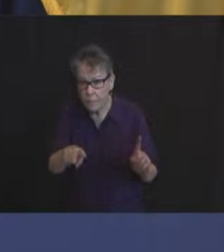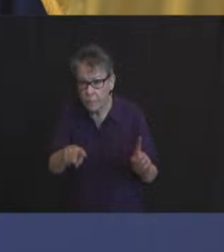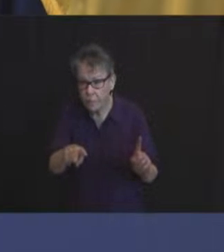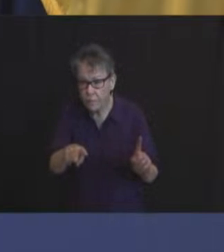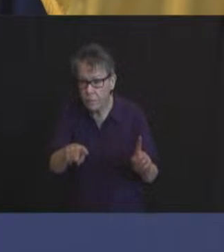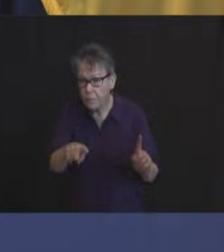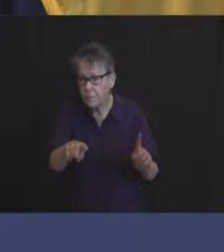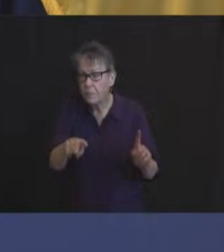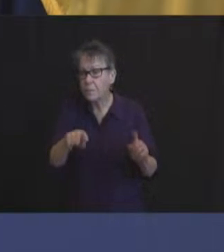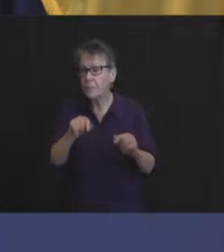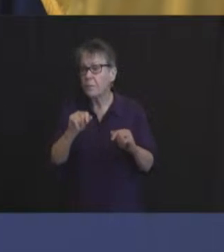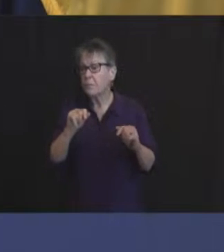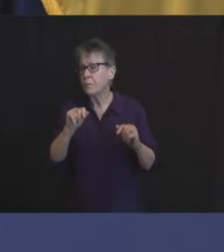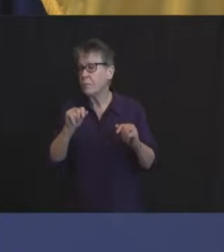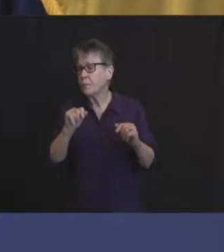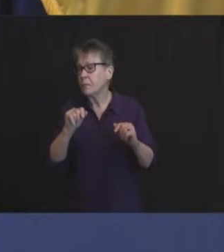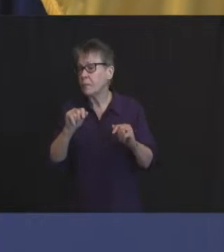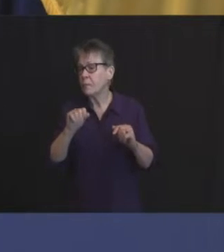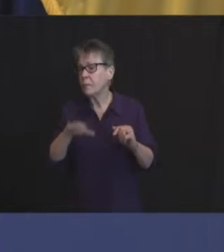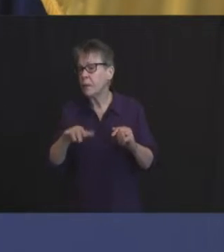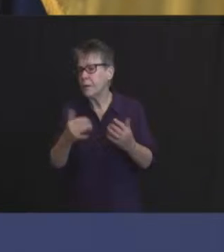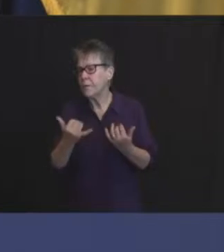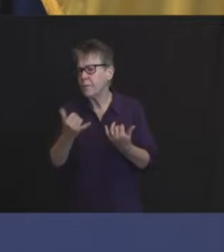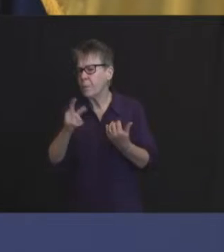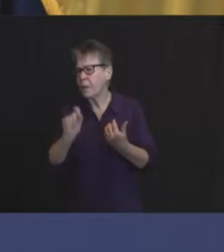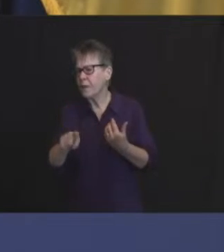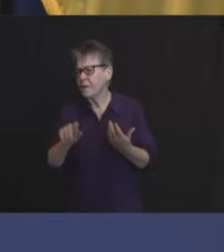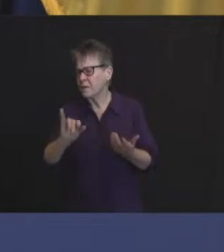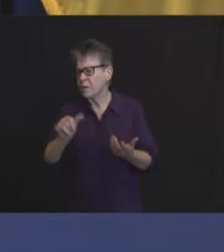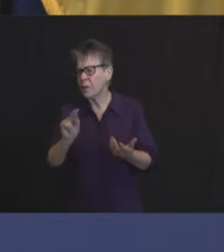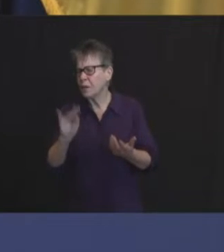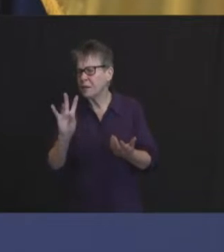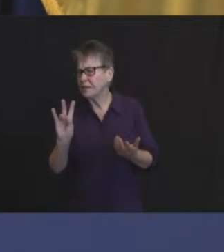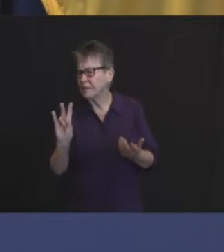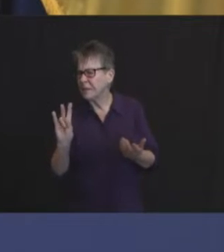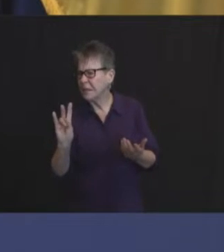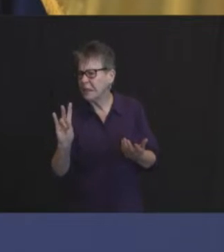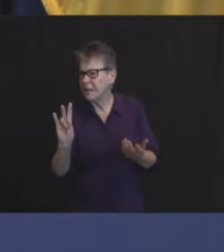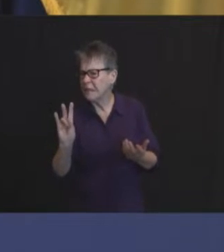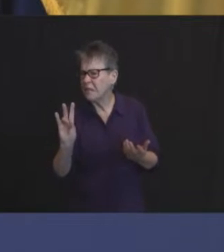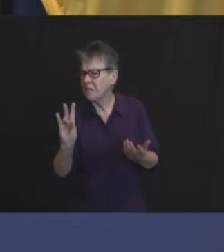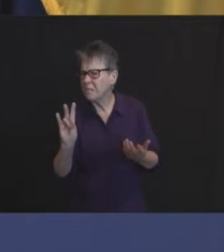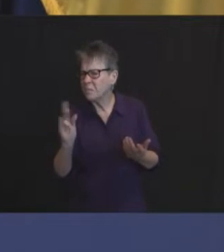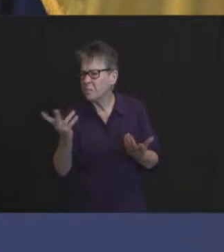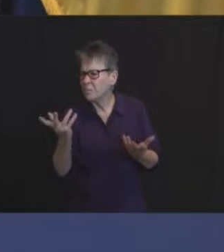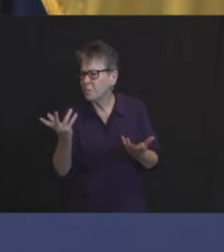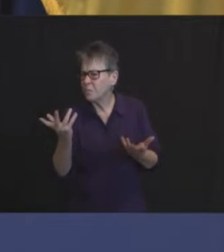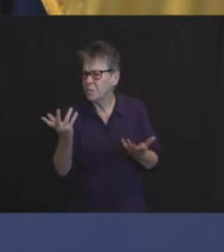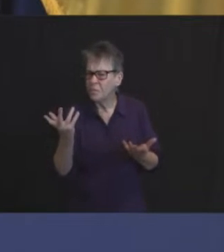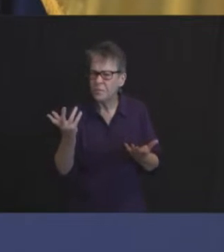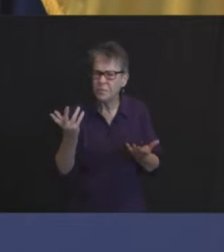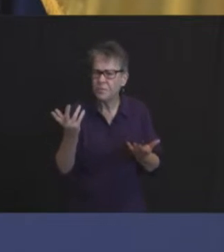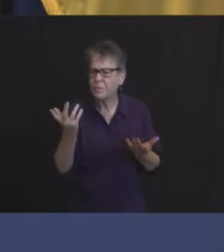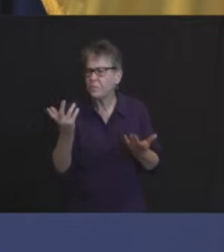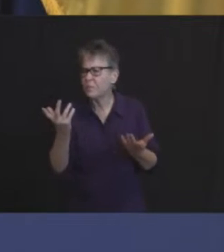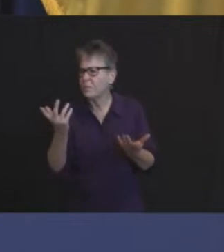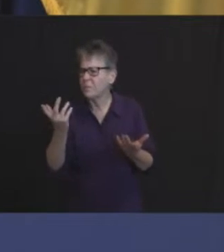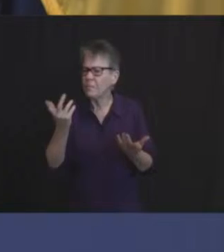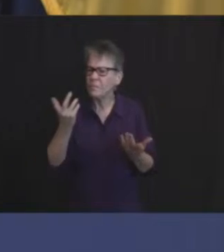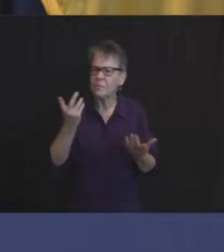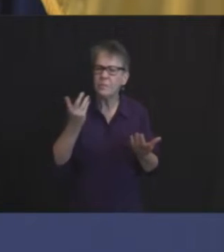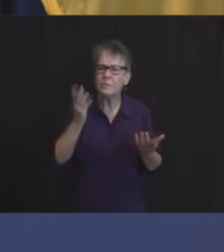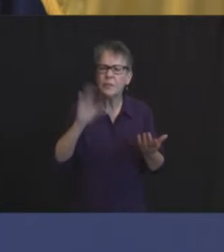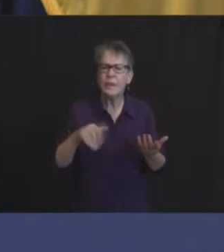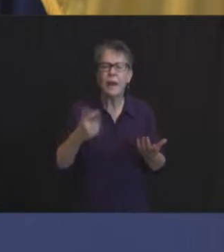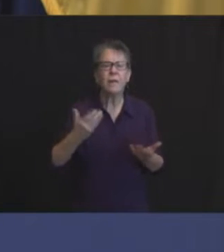but twice in the last year, during a riot downtown on May 31st, and when there's a peaceful crowd of anti-vaccine advocates